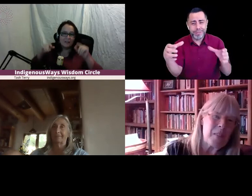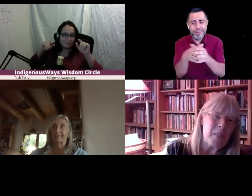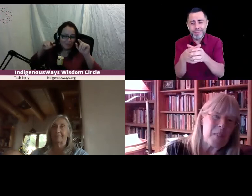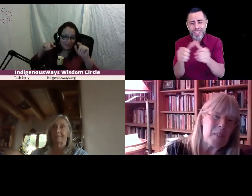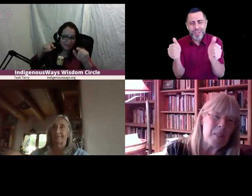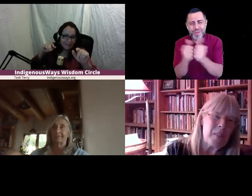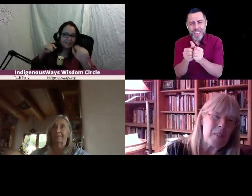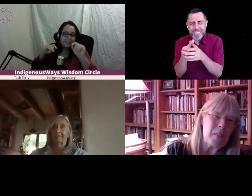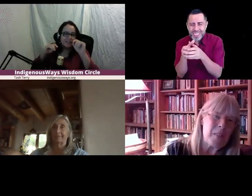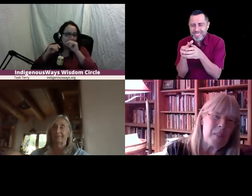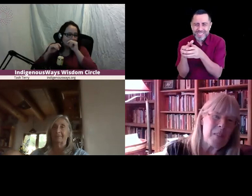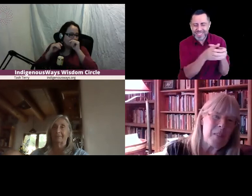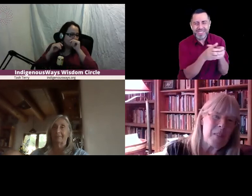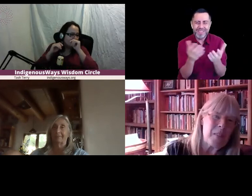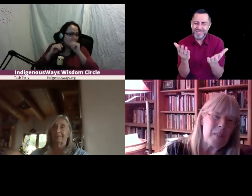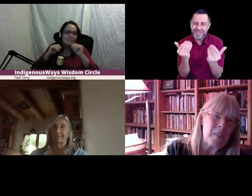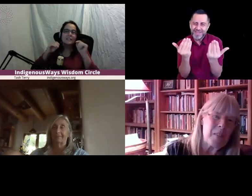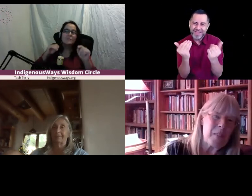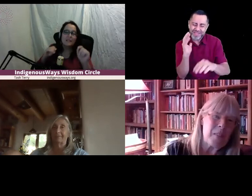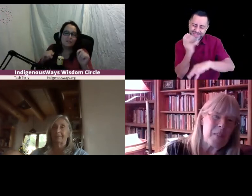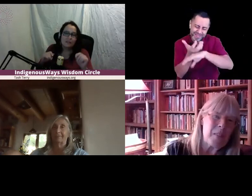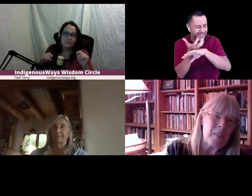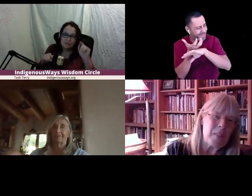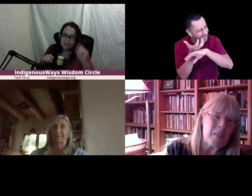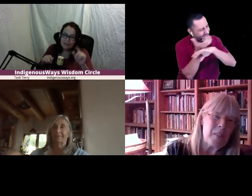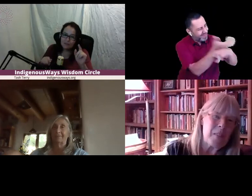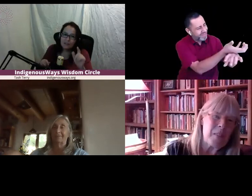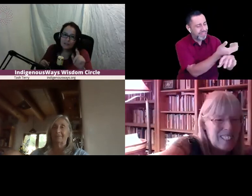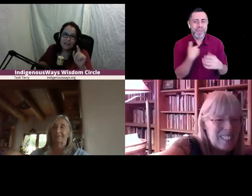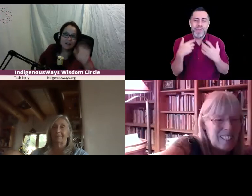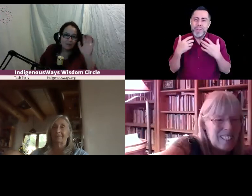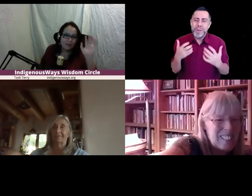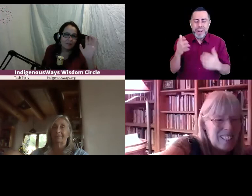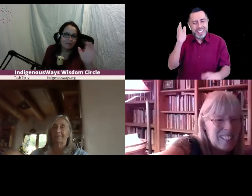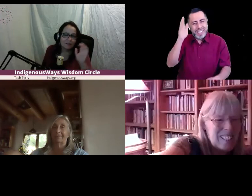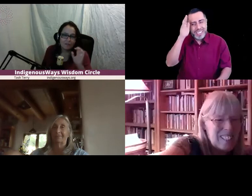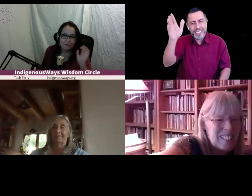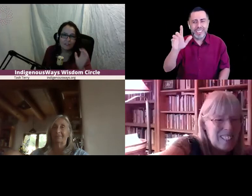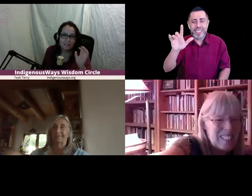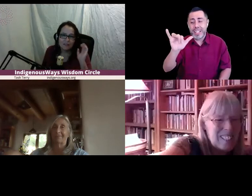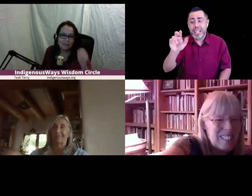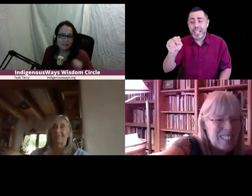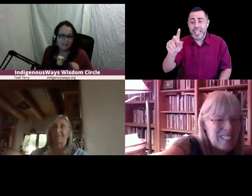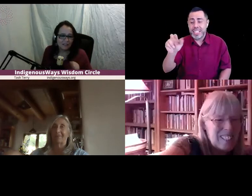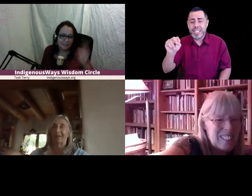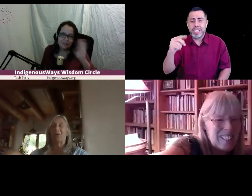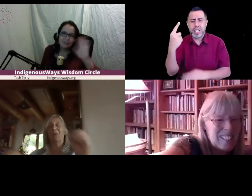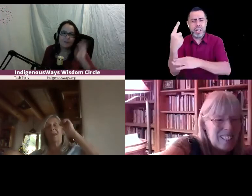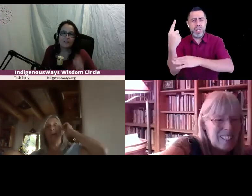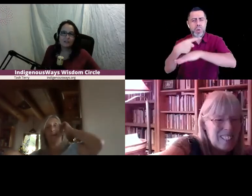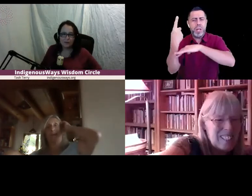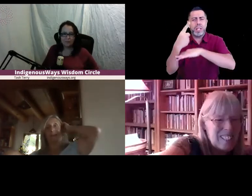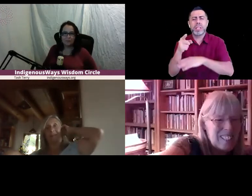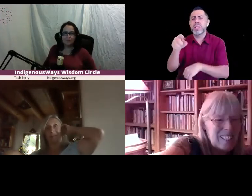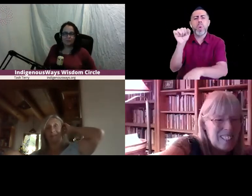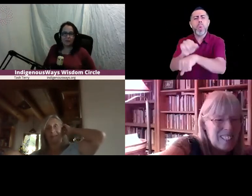One day, we'd like Lynn Dean to explain to us, what is one day on Black Mountain, your work day, look like, Lynn Dean? Give us a